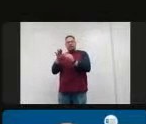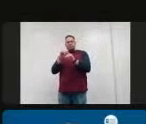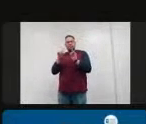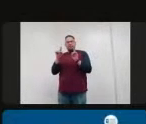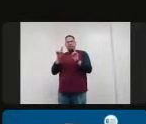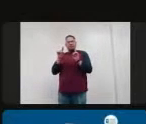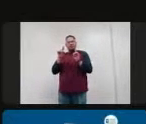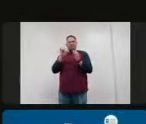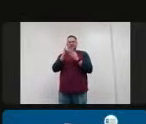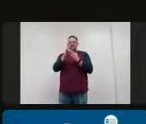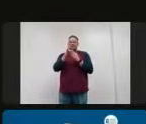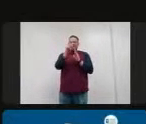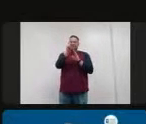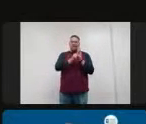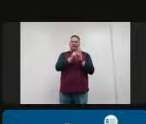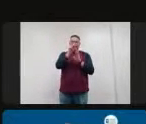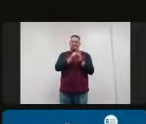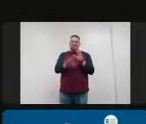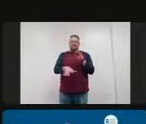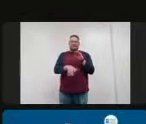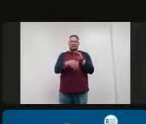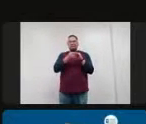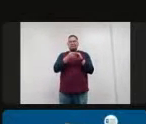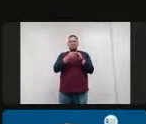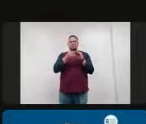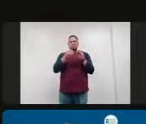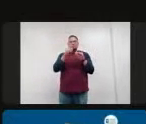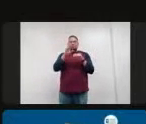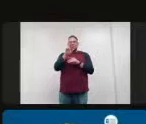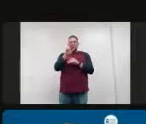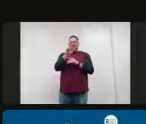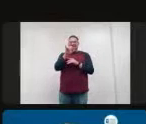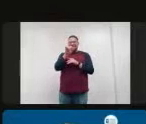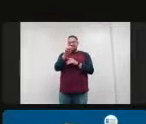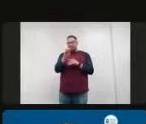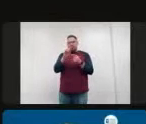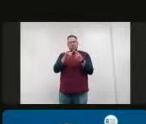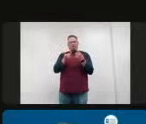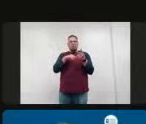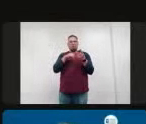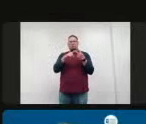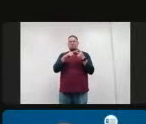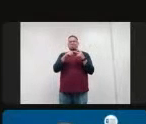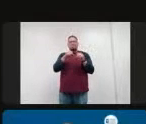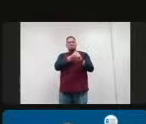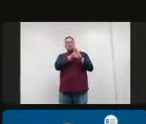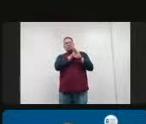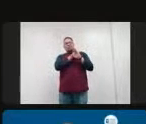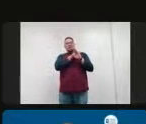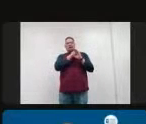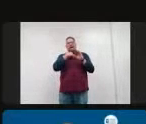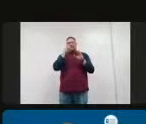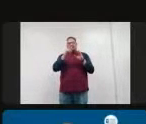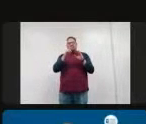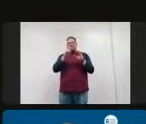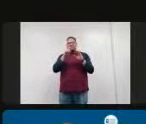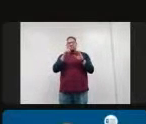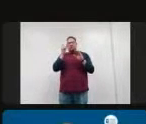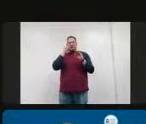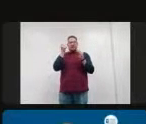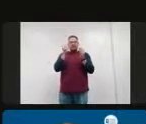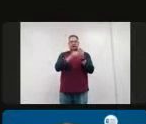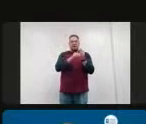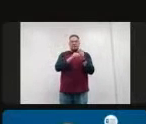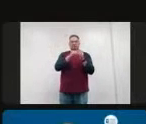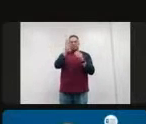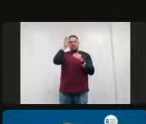particular policy is adding to systemic racism or systemic barriers. I need to go back and rethink or come up with a